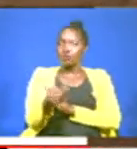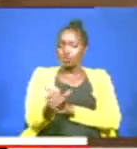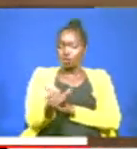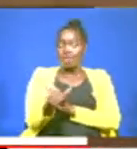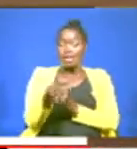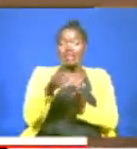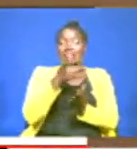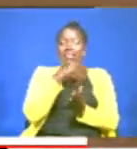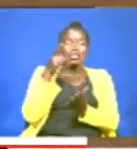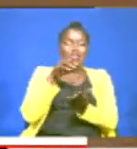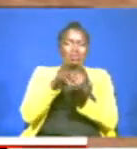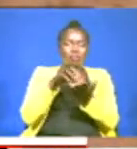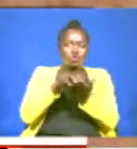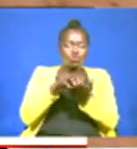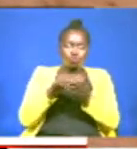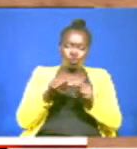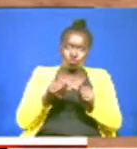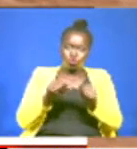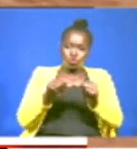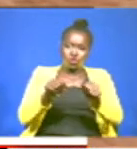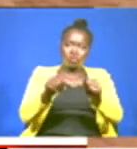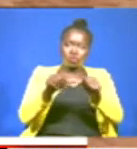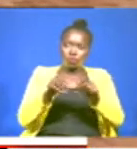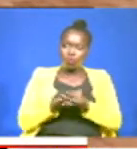is projected to persist.